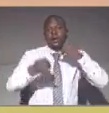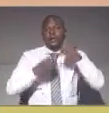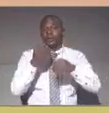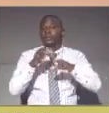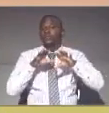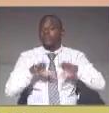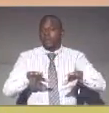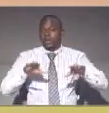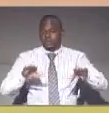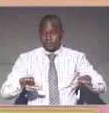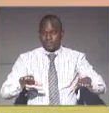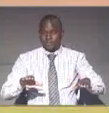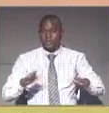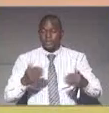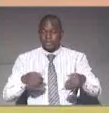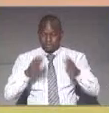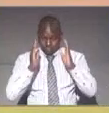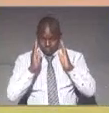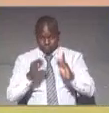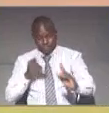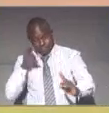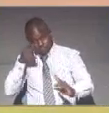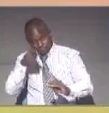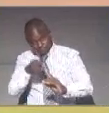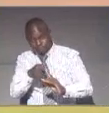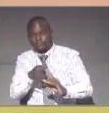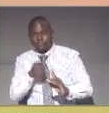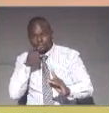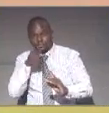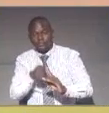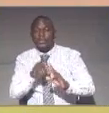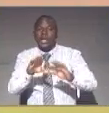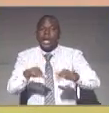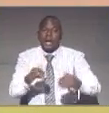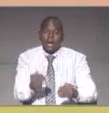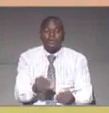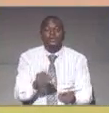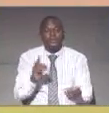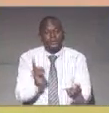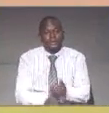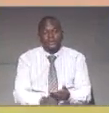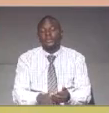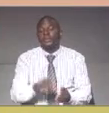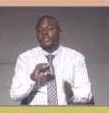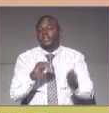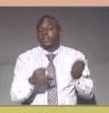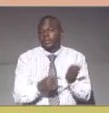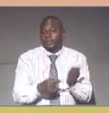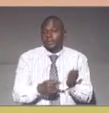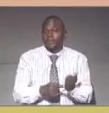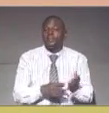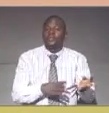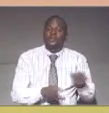markets. So let's aim at that component of how do we harness the technology to